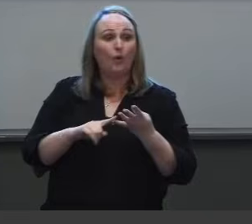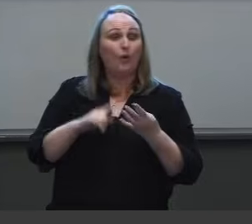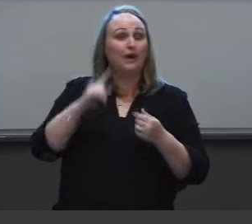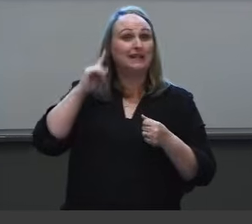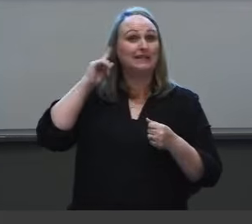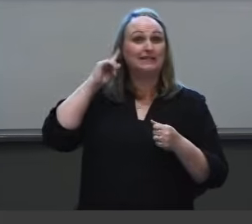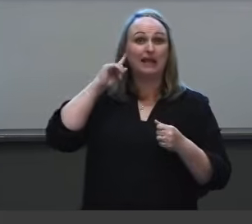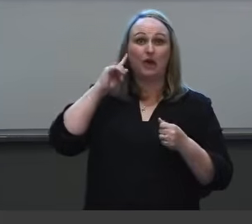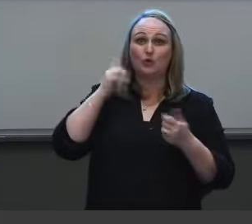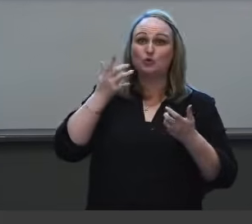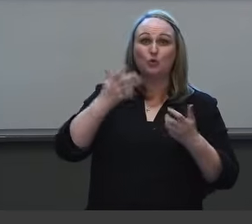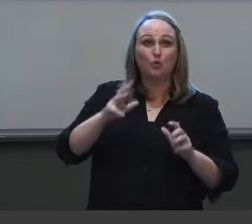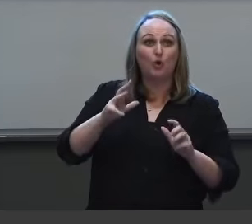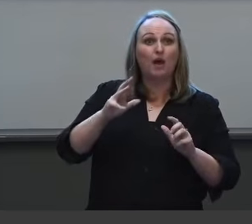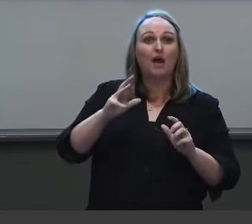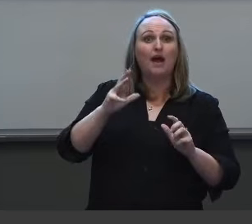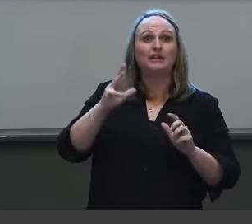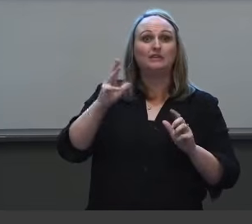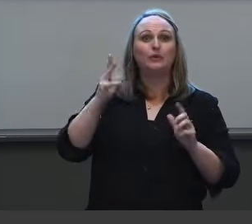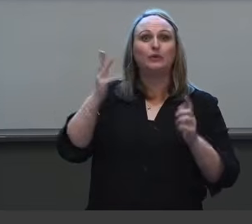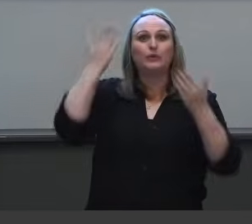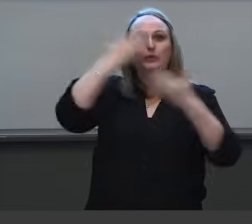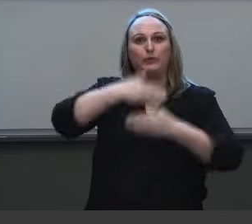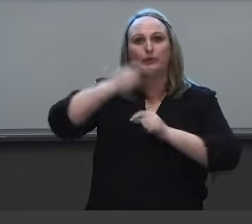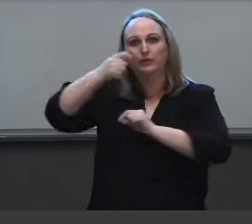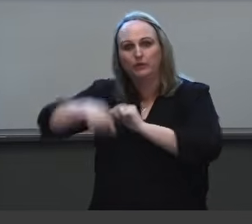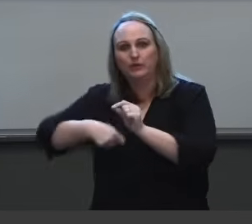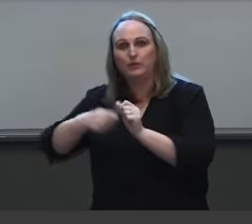playing music or white noise.